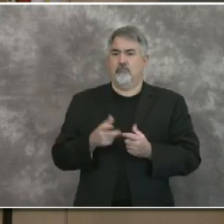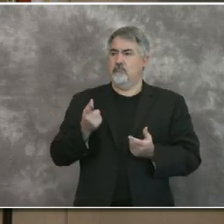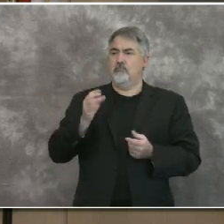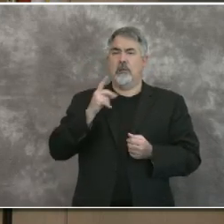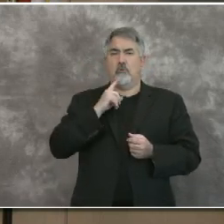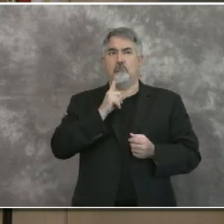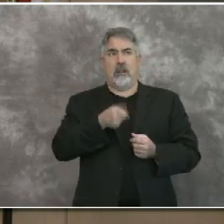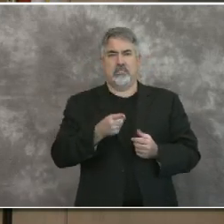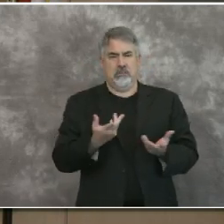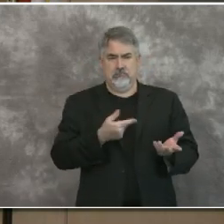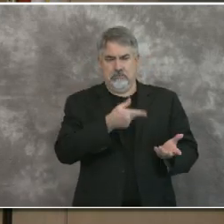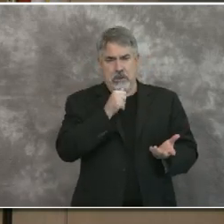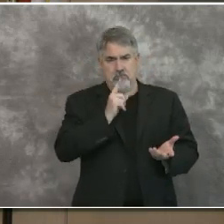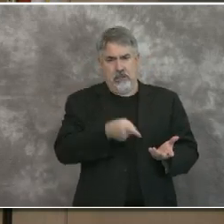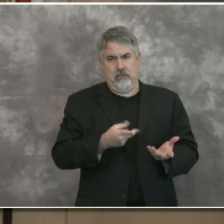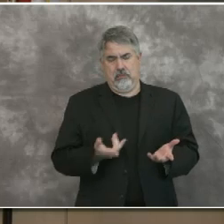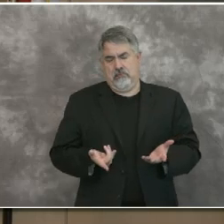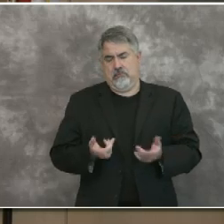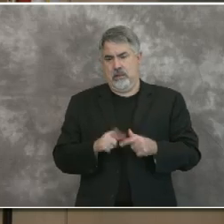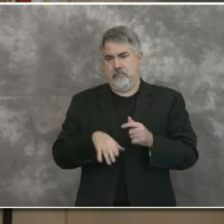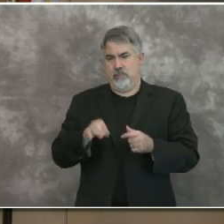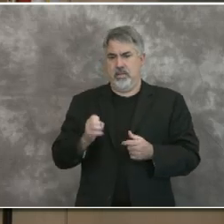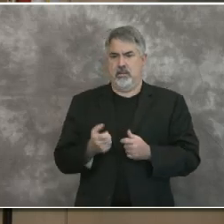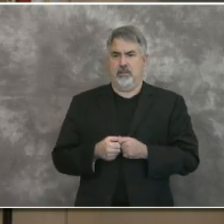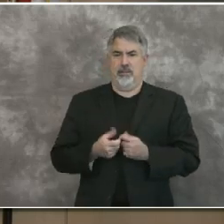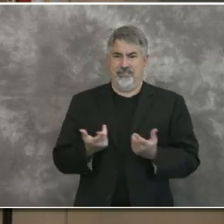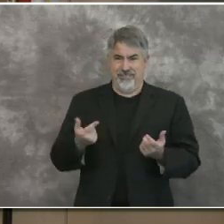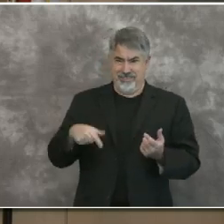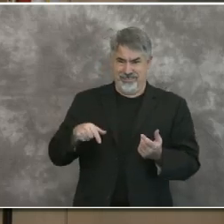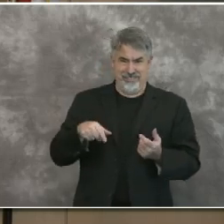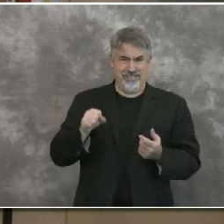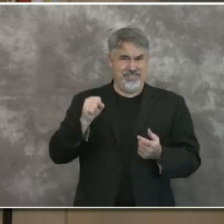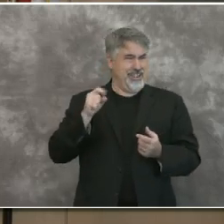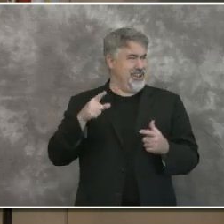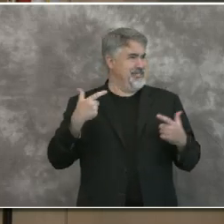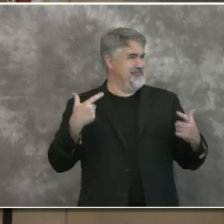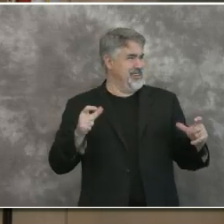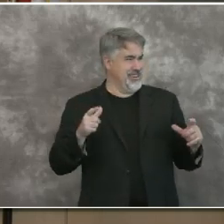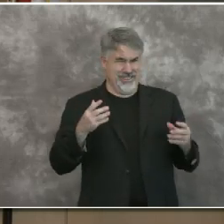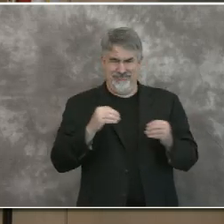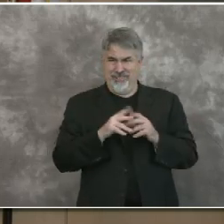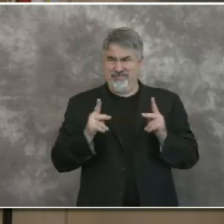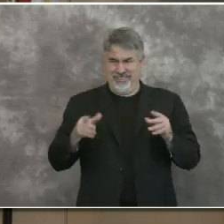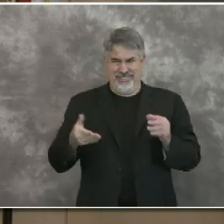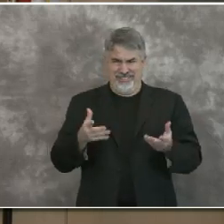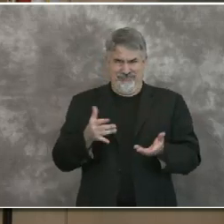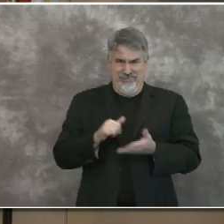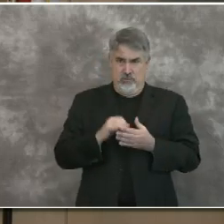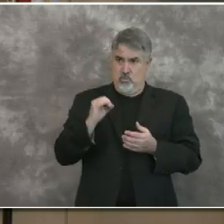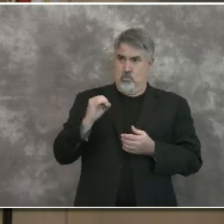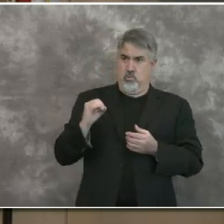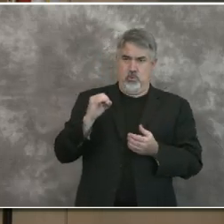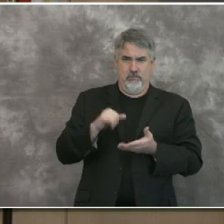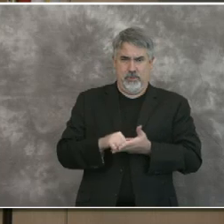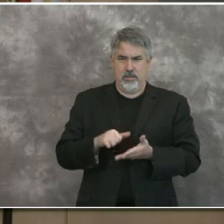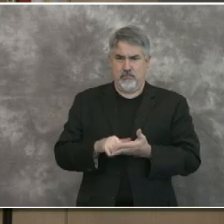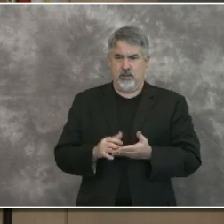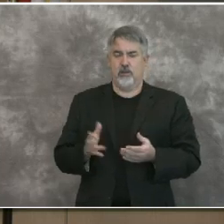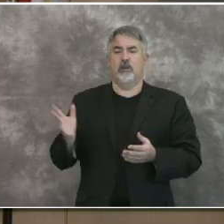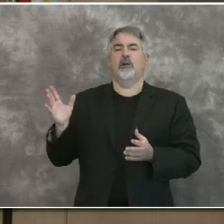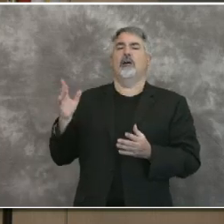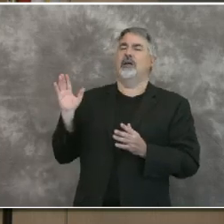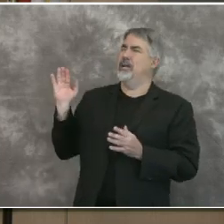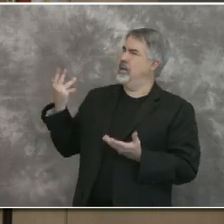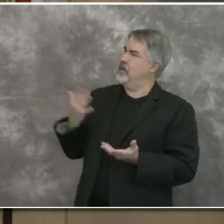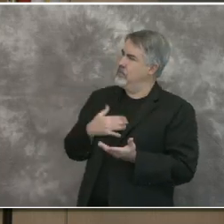could never meet that for the foreseeable future. And so we hope he'll take a look at that and reconsider.